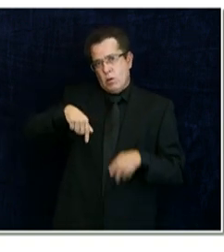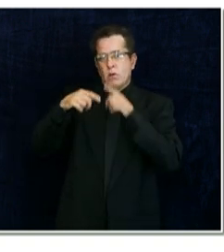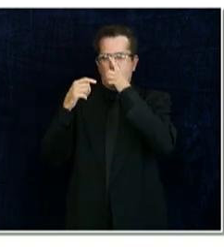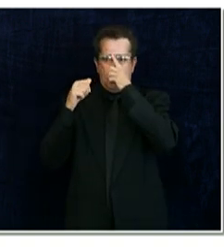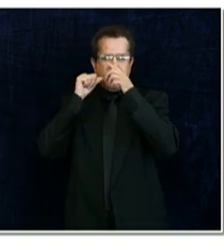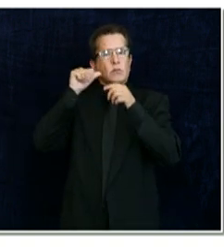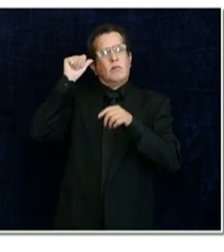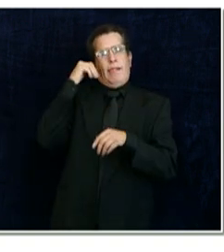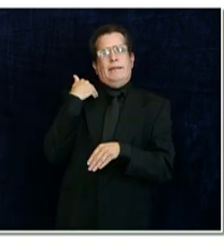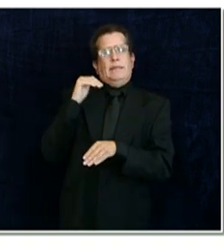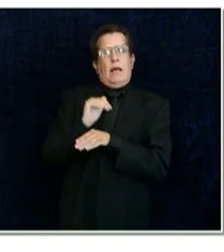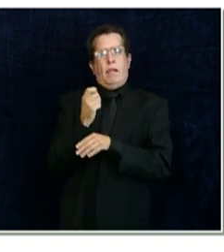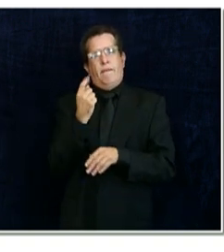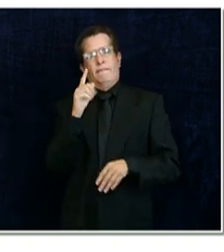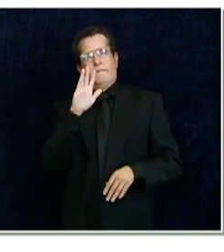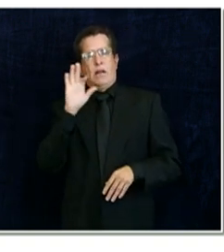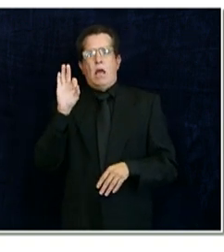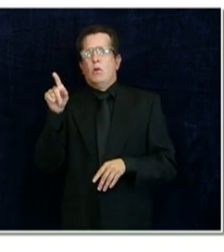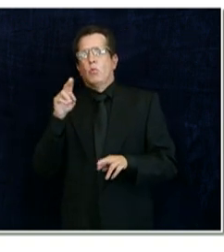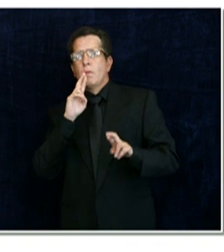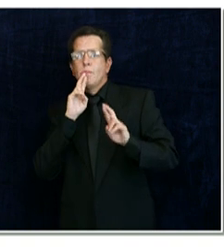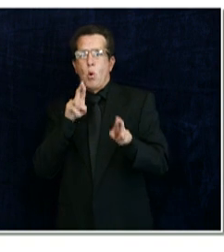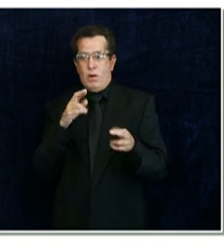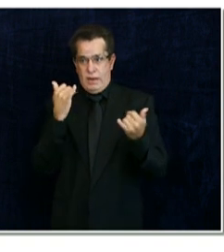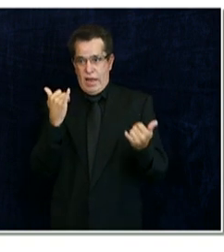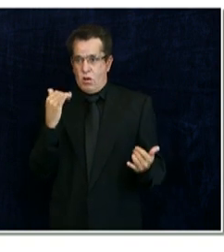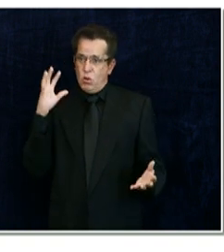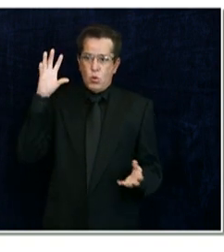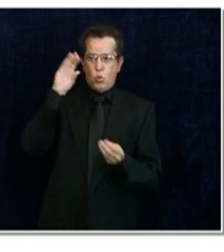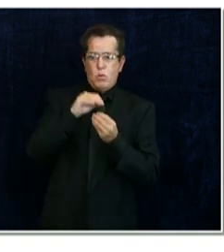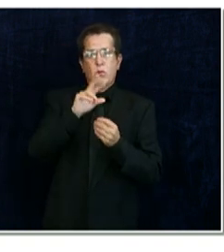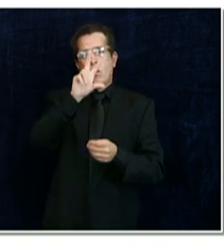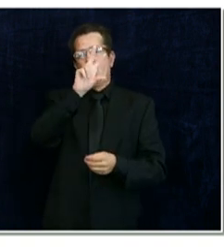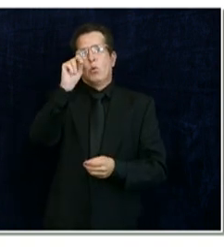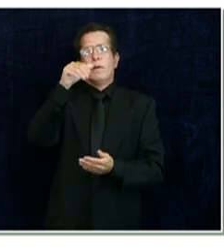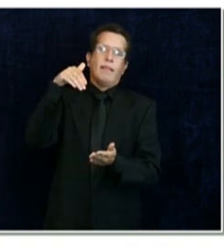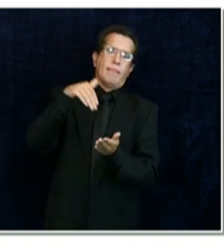11:59 yesterday. Today, there is a total of